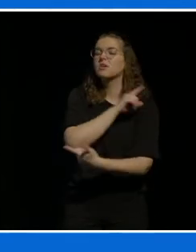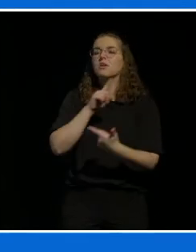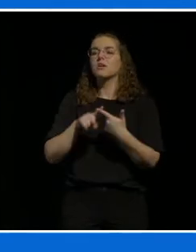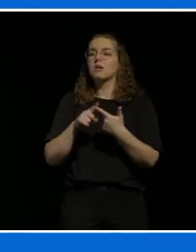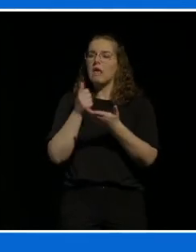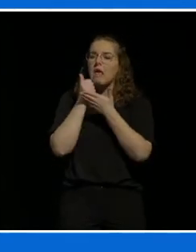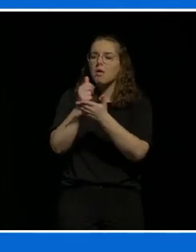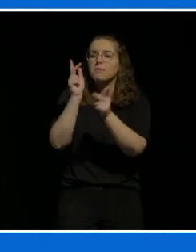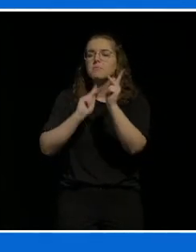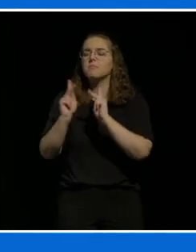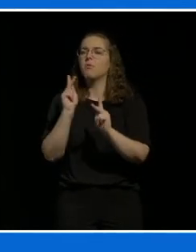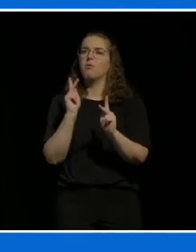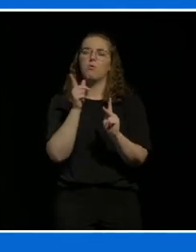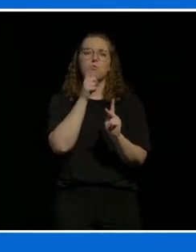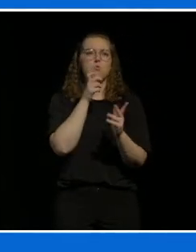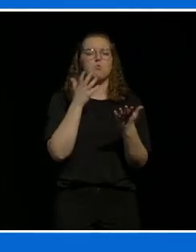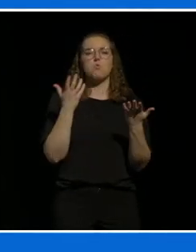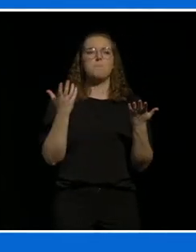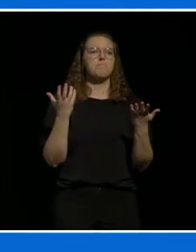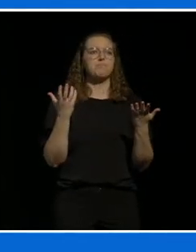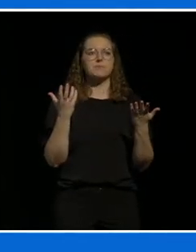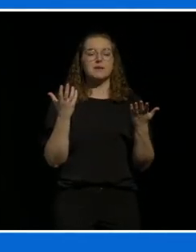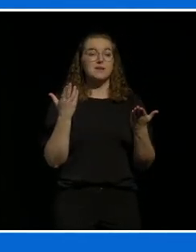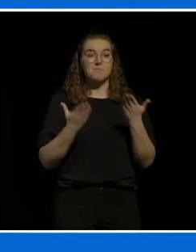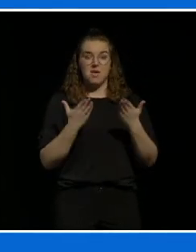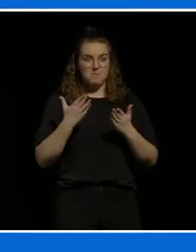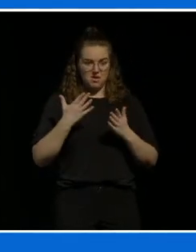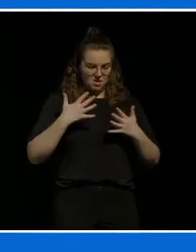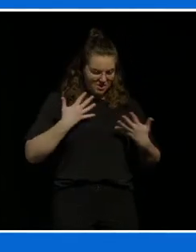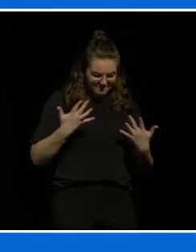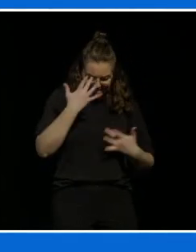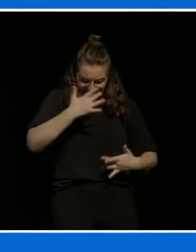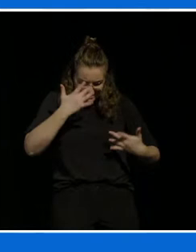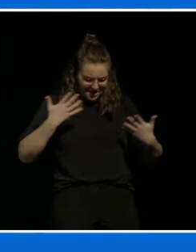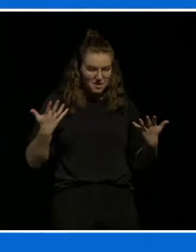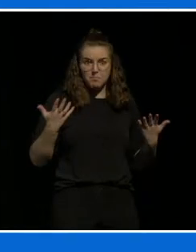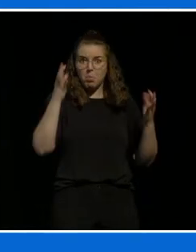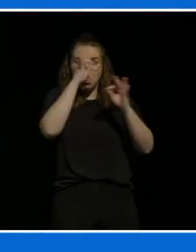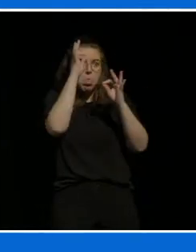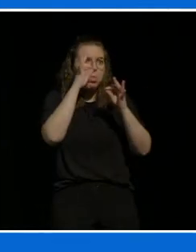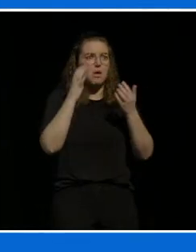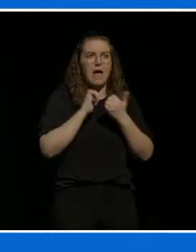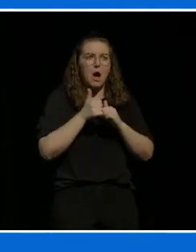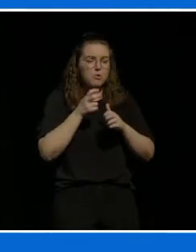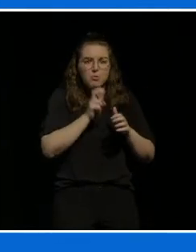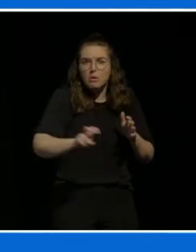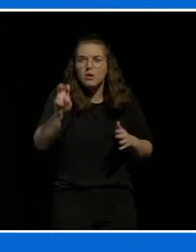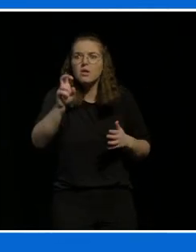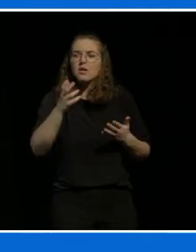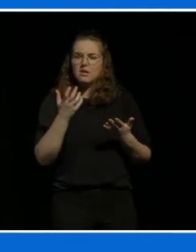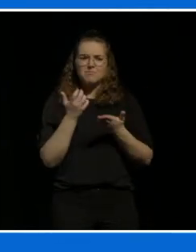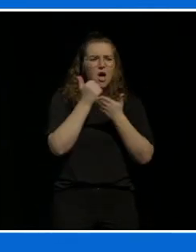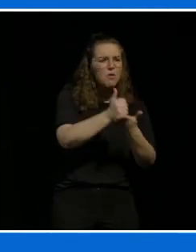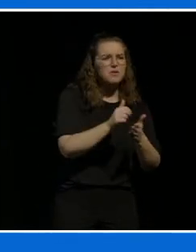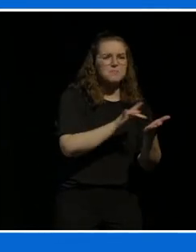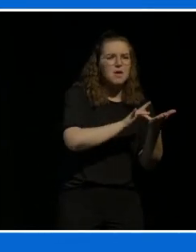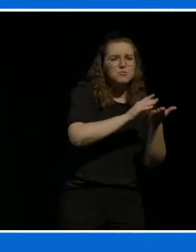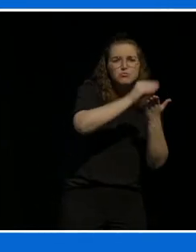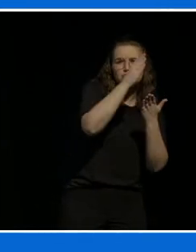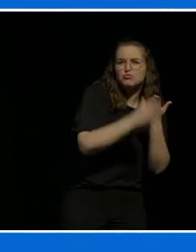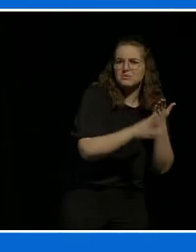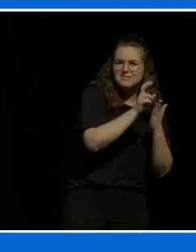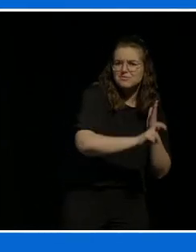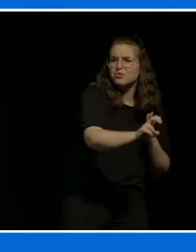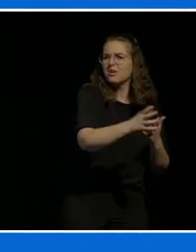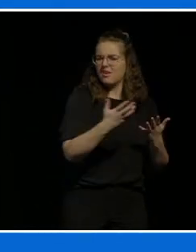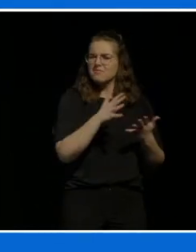helping people who might have conditions they don't know about, or helping other medical students and helping people on journeys similar to yours. And